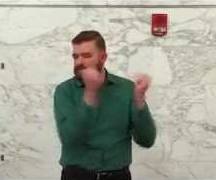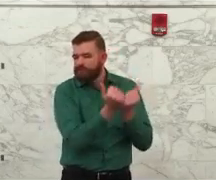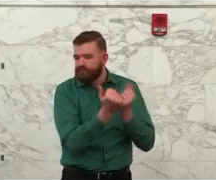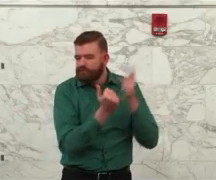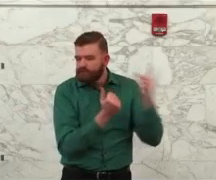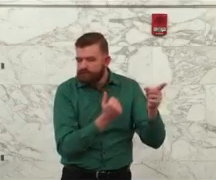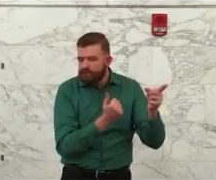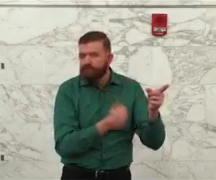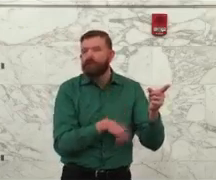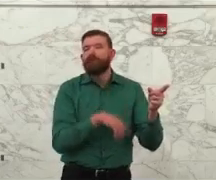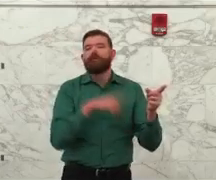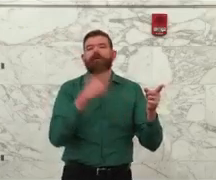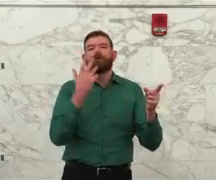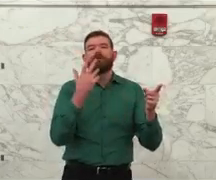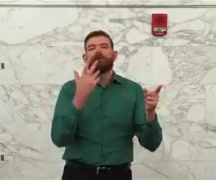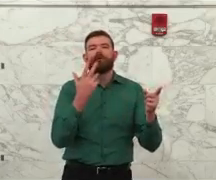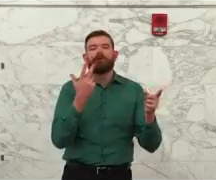vendors.